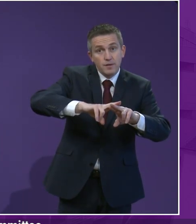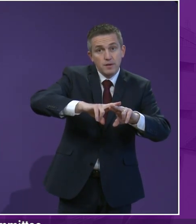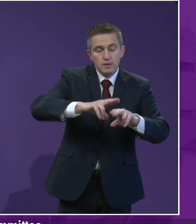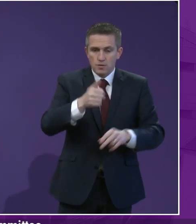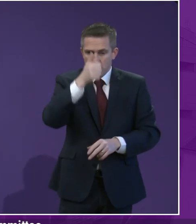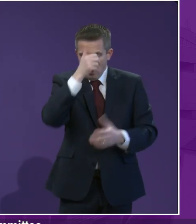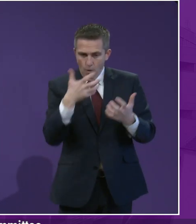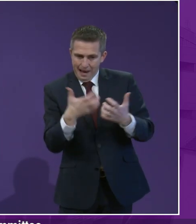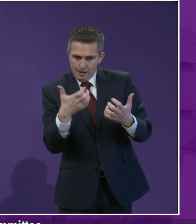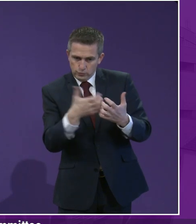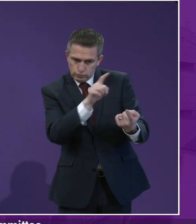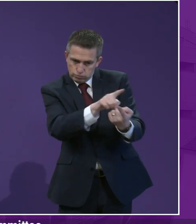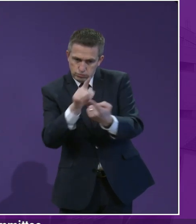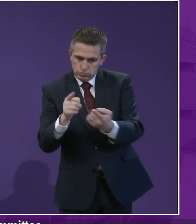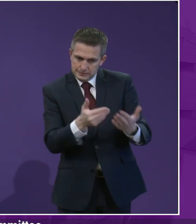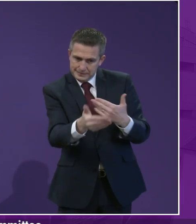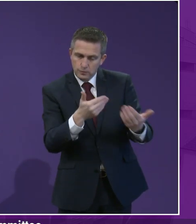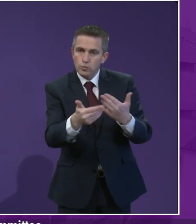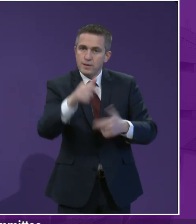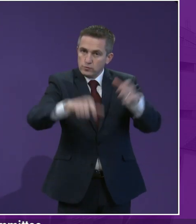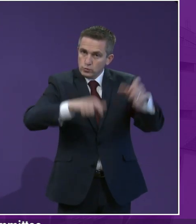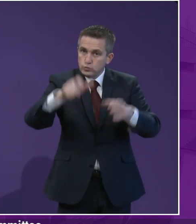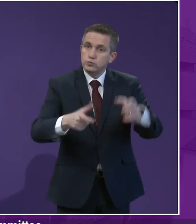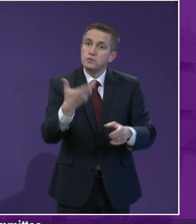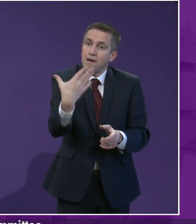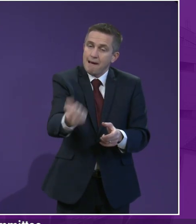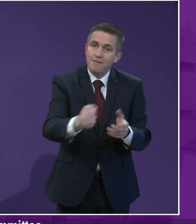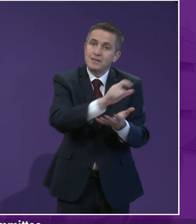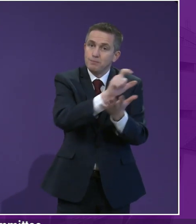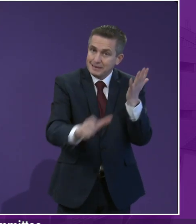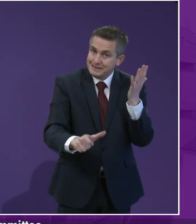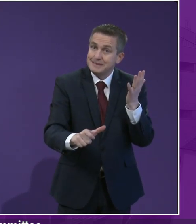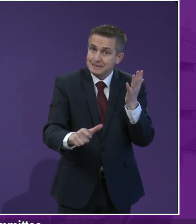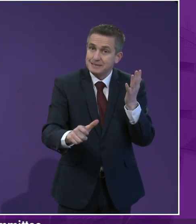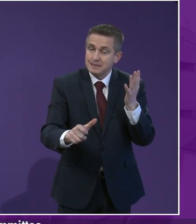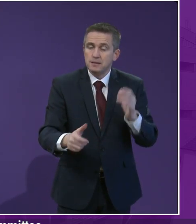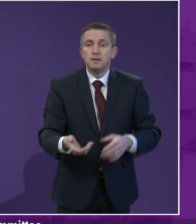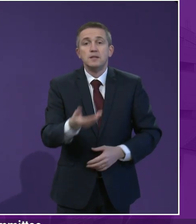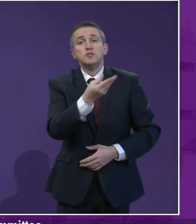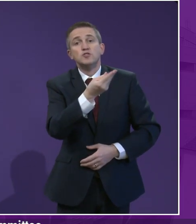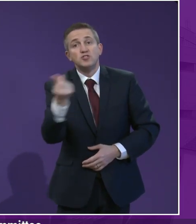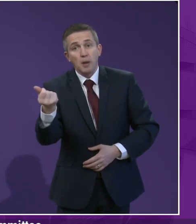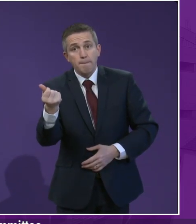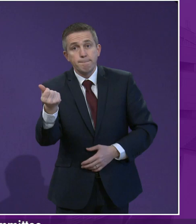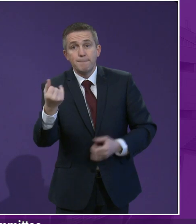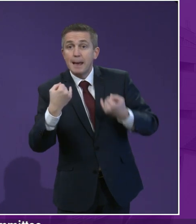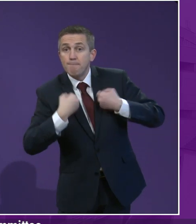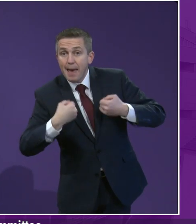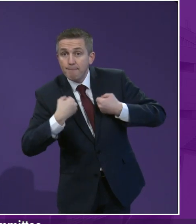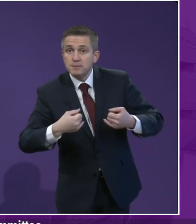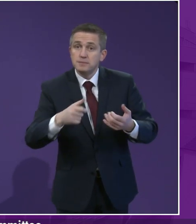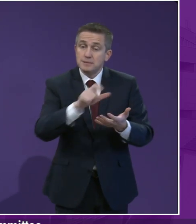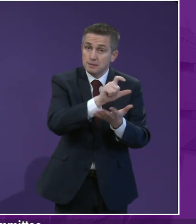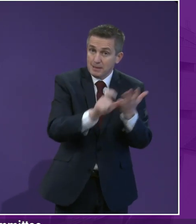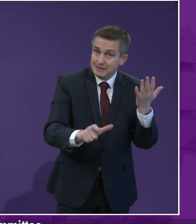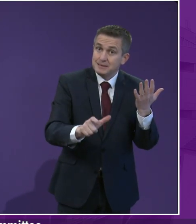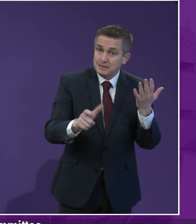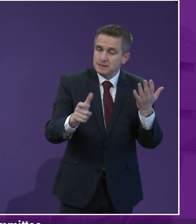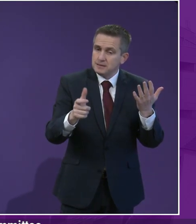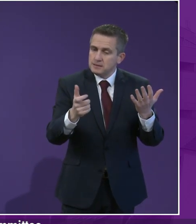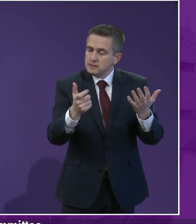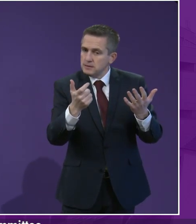situations, we're looking at education of staff, not just teaching staff, but all the contact staff